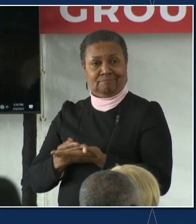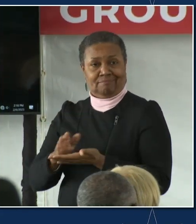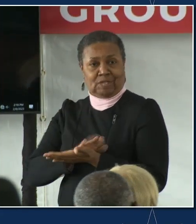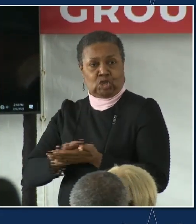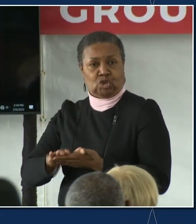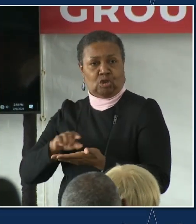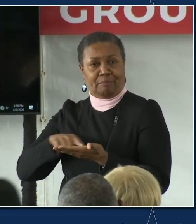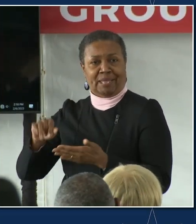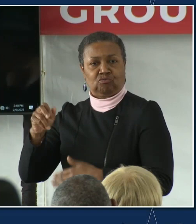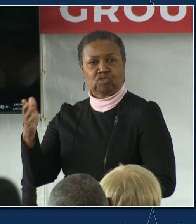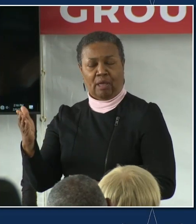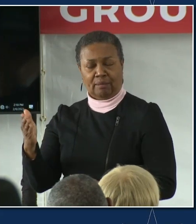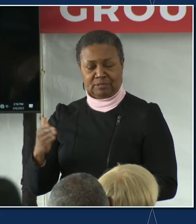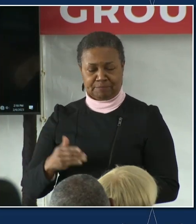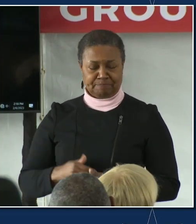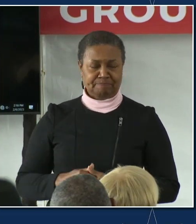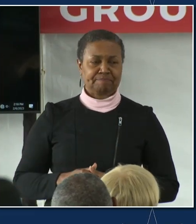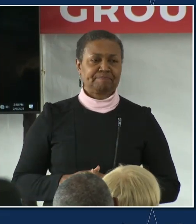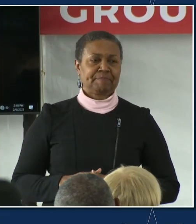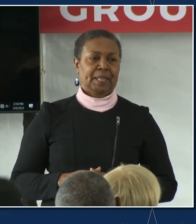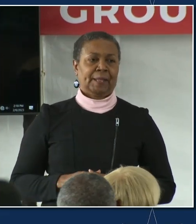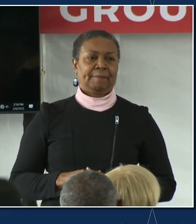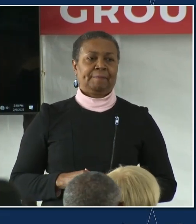jobs in the industry.